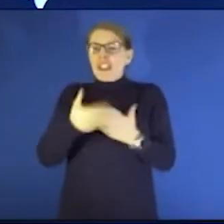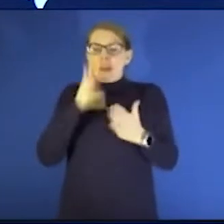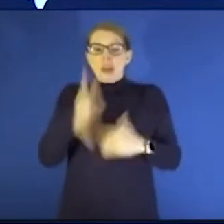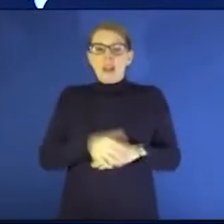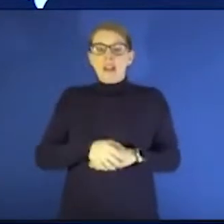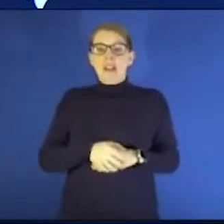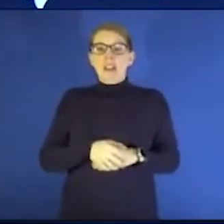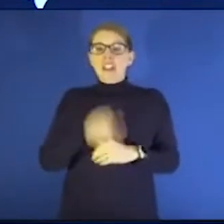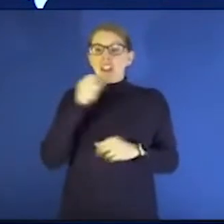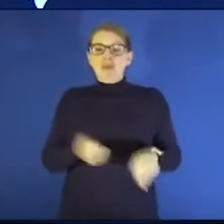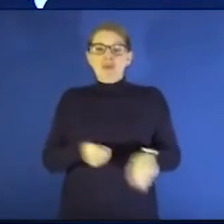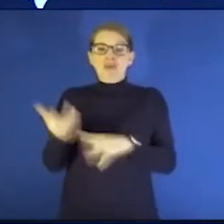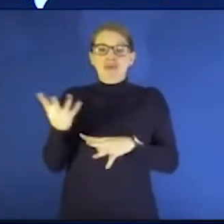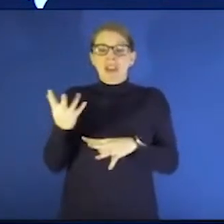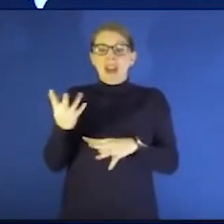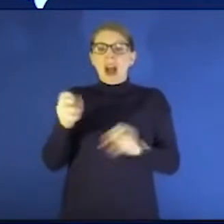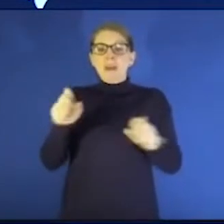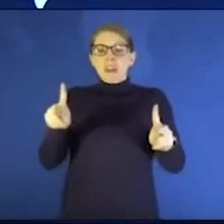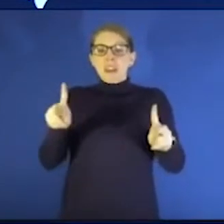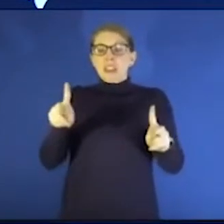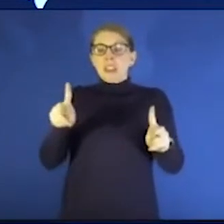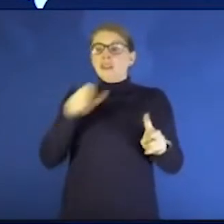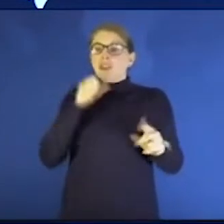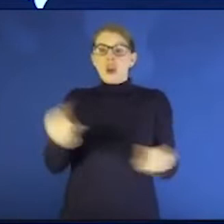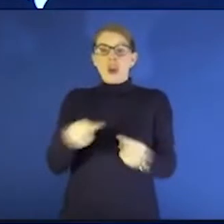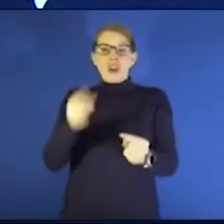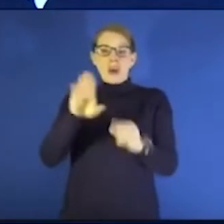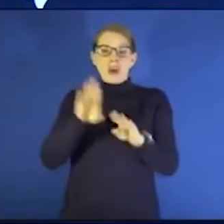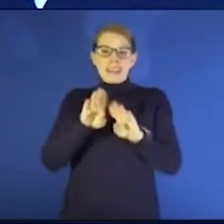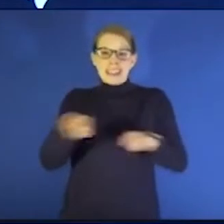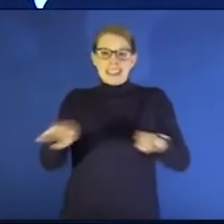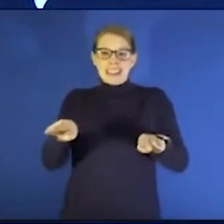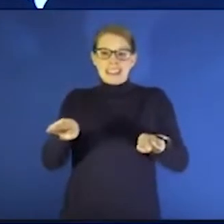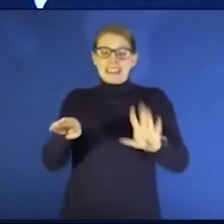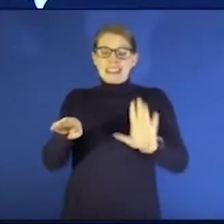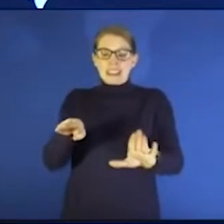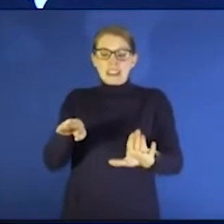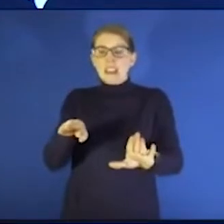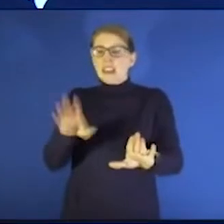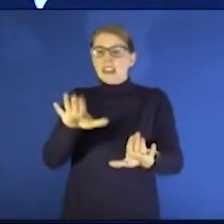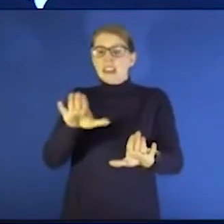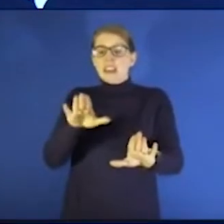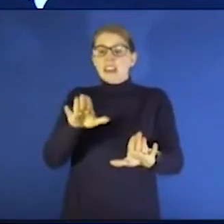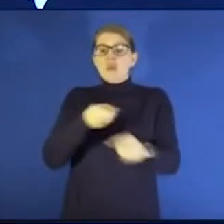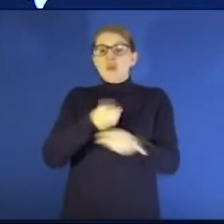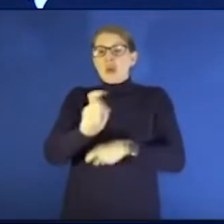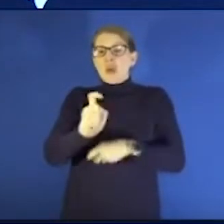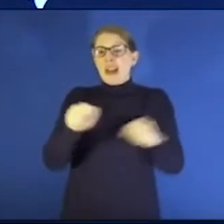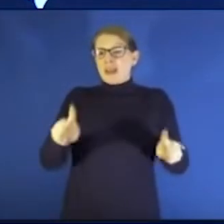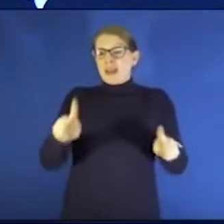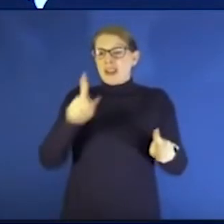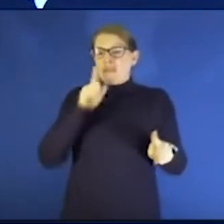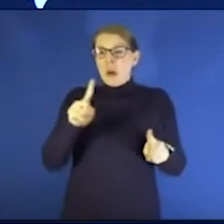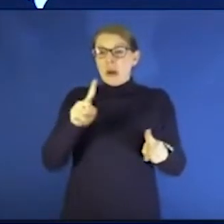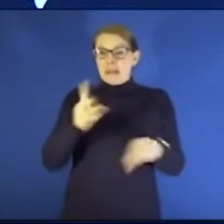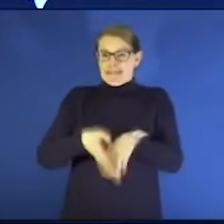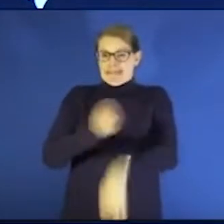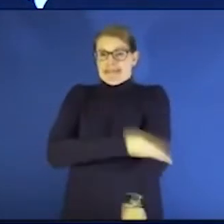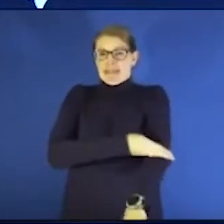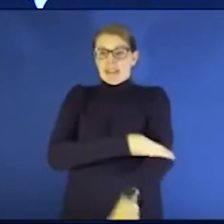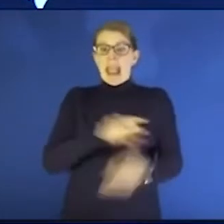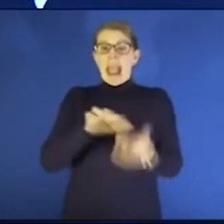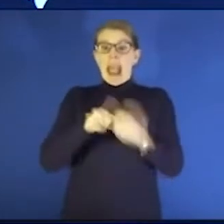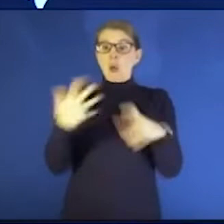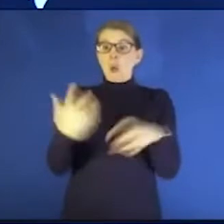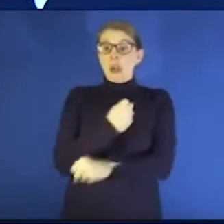hurt your kids by forcing them to blow the chance. Remember, we're on the same team. The way to win the game is to follow the